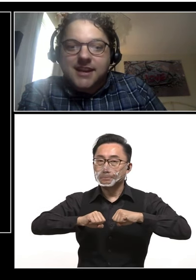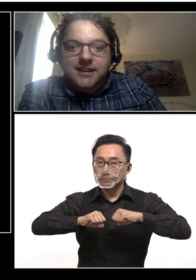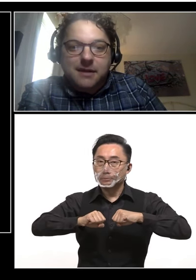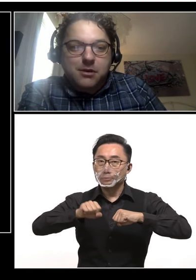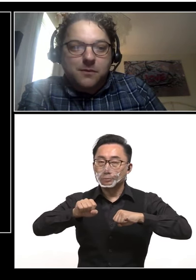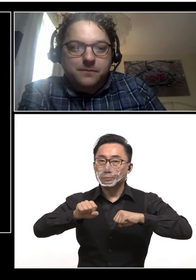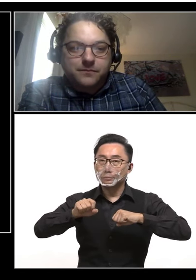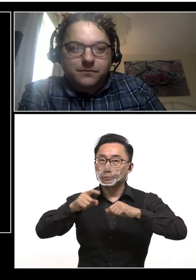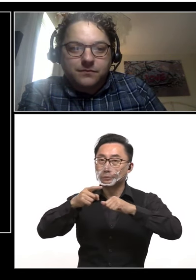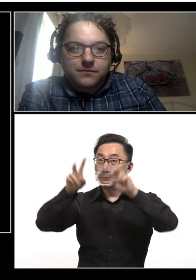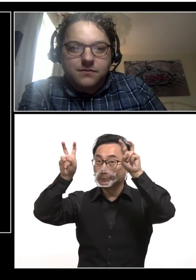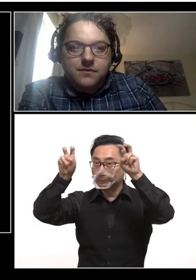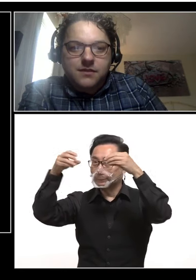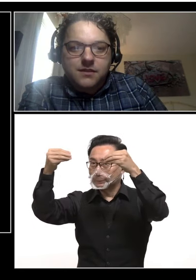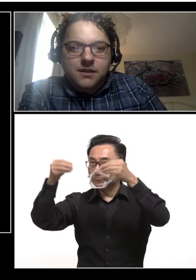center in Kampot.